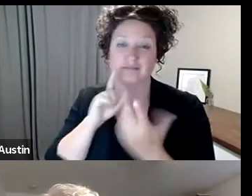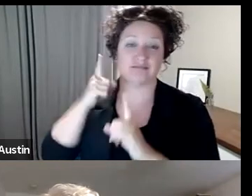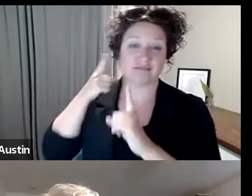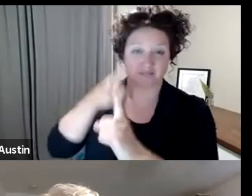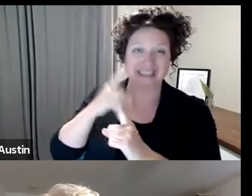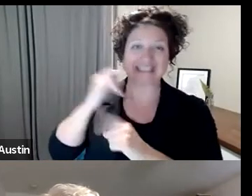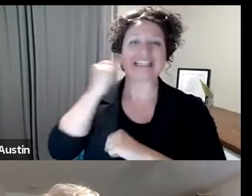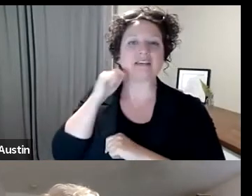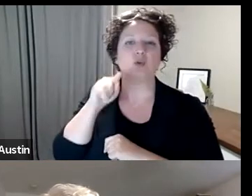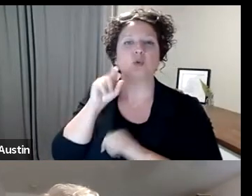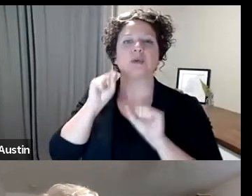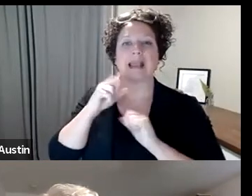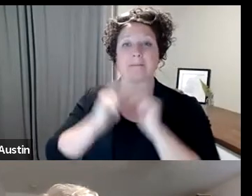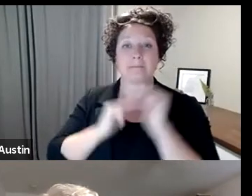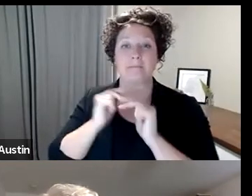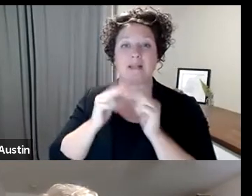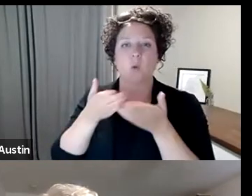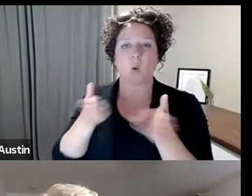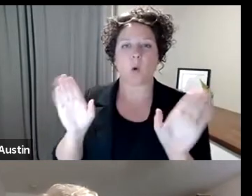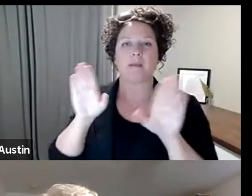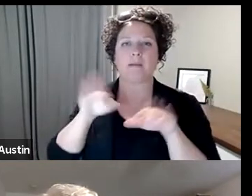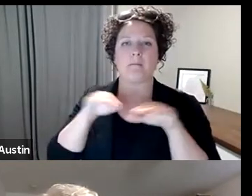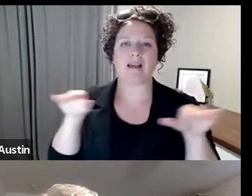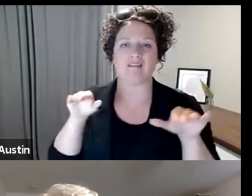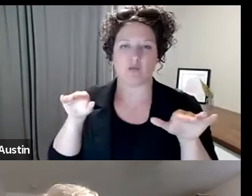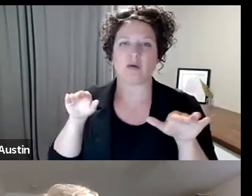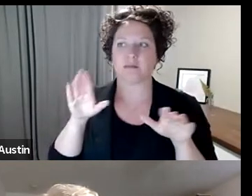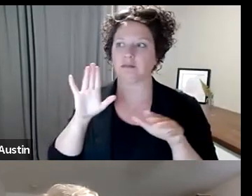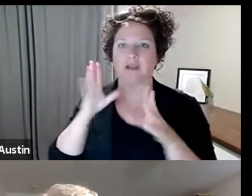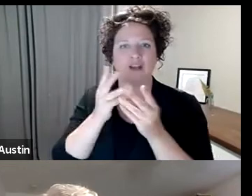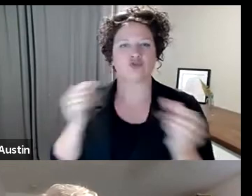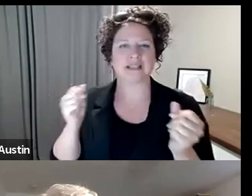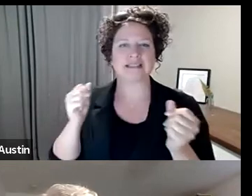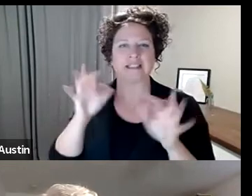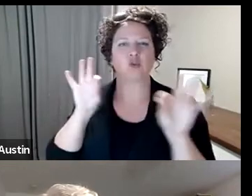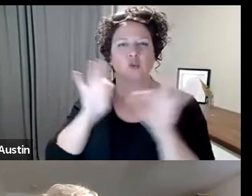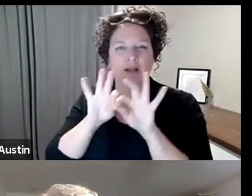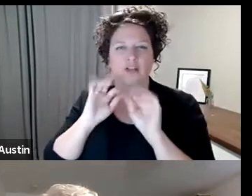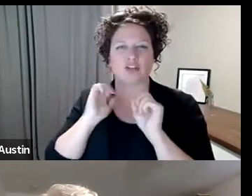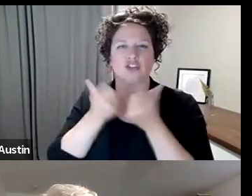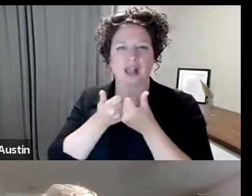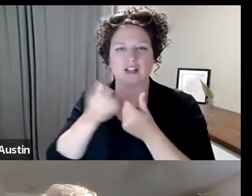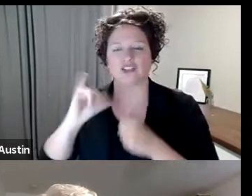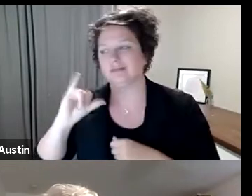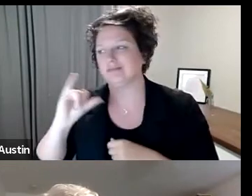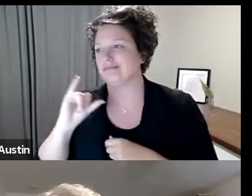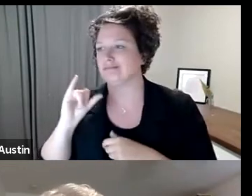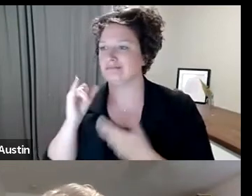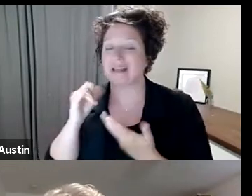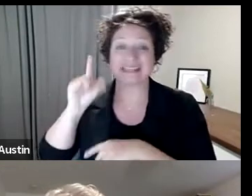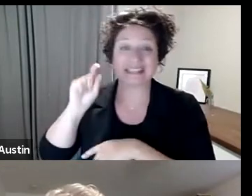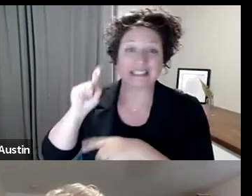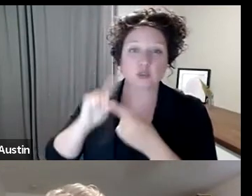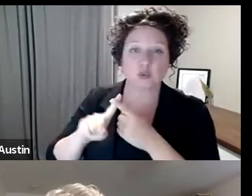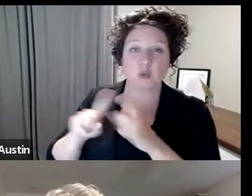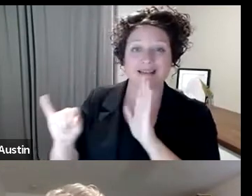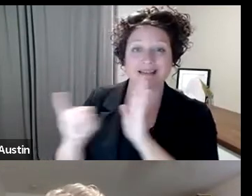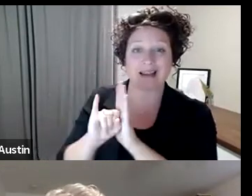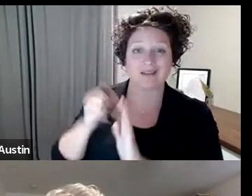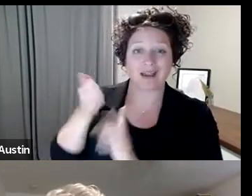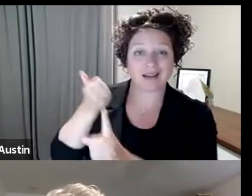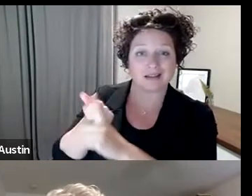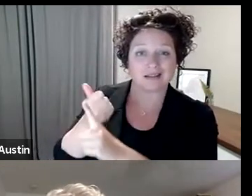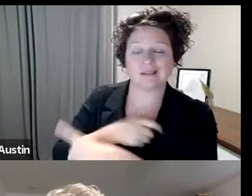you can build out open platforms that address critical challenges, such as the need to identify oneself,